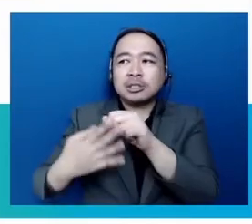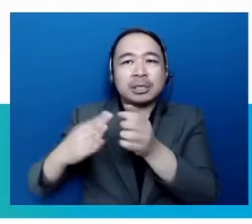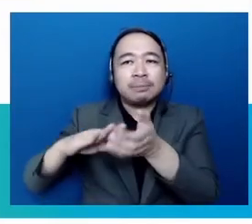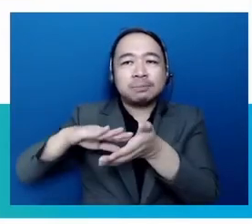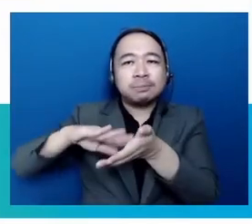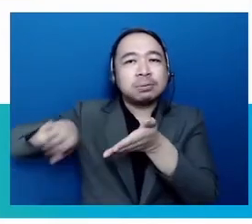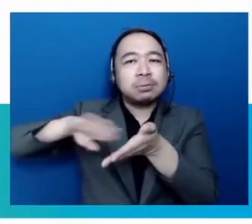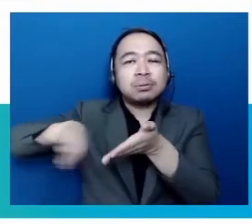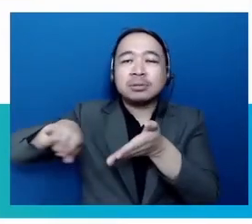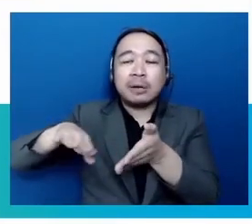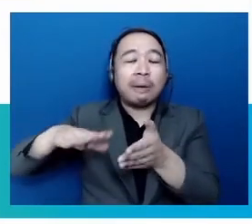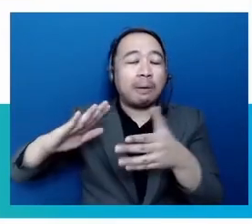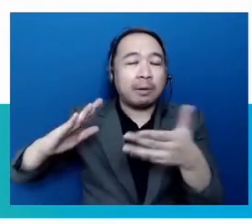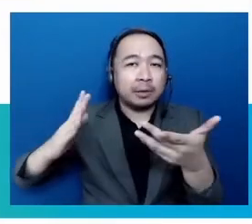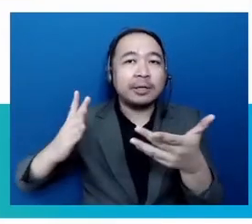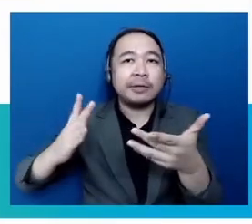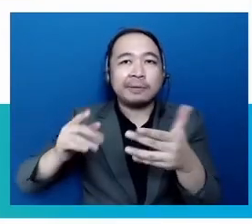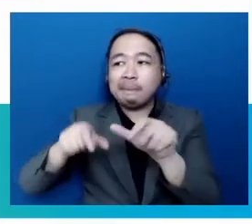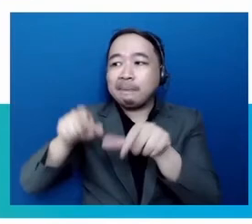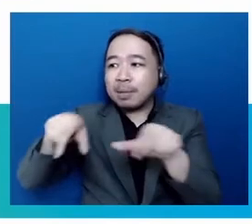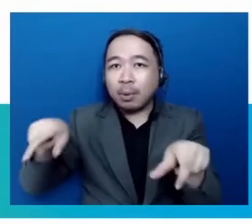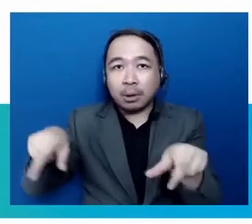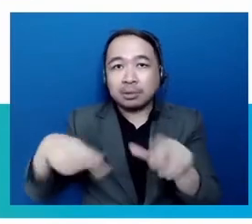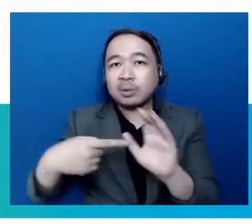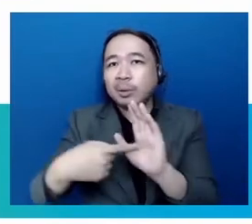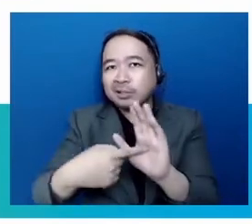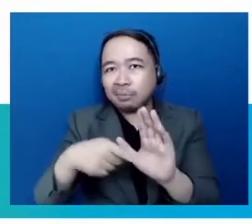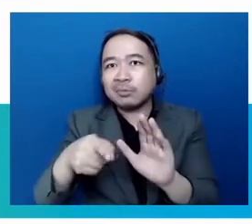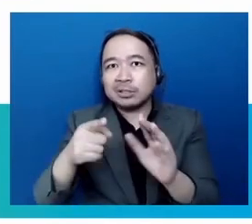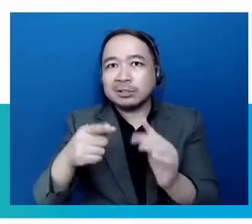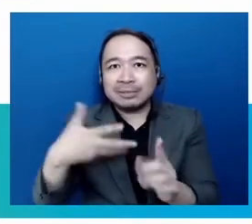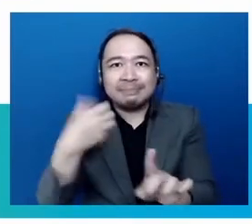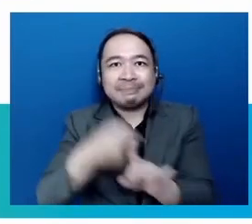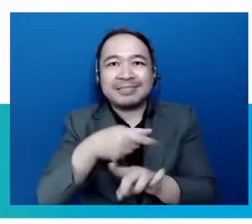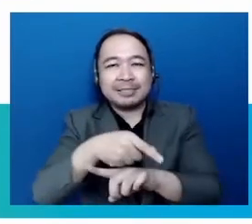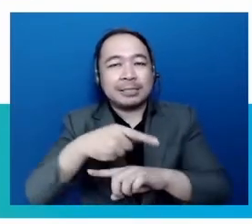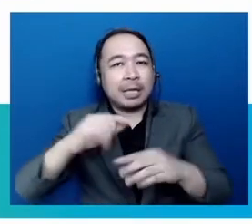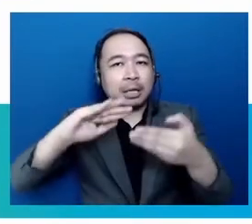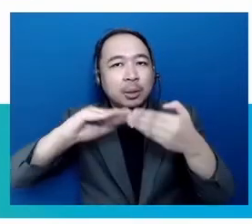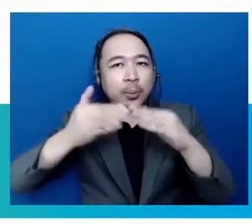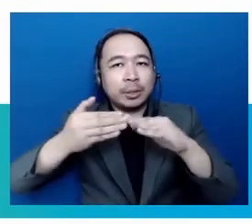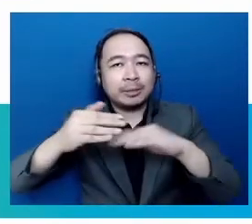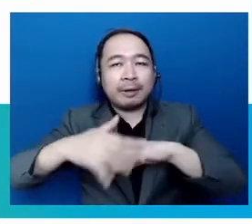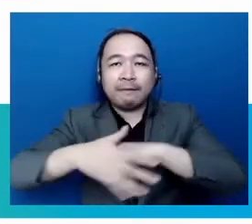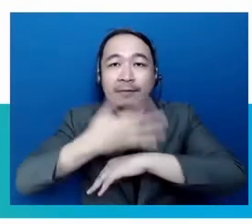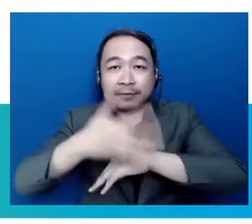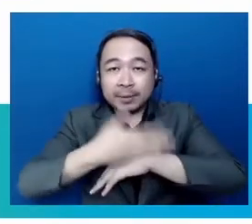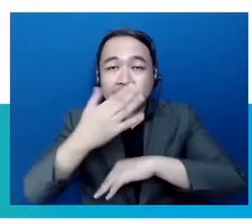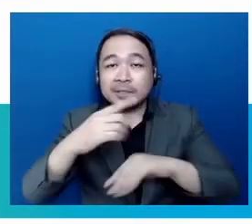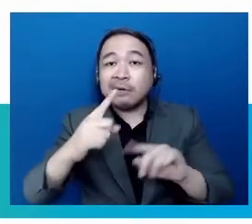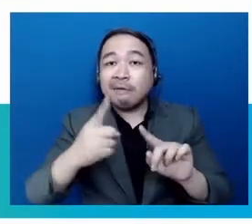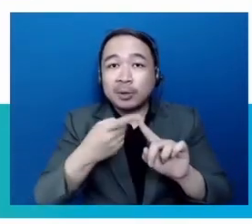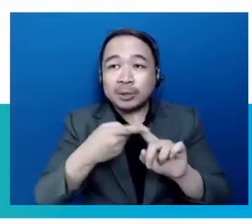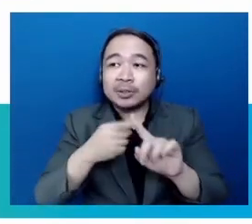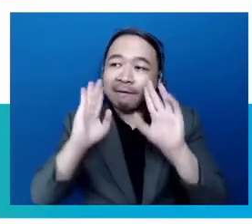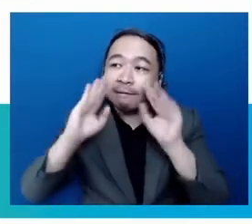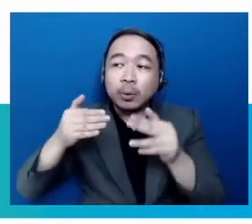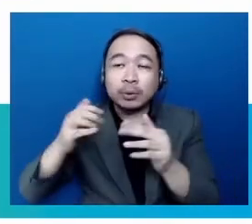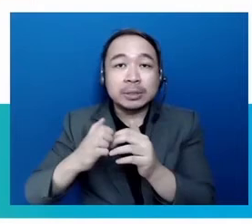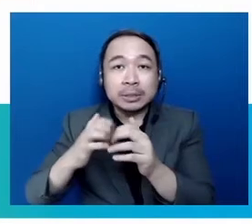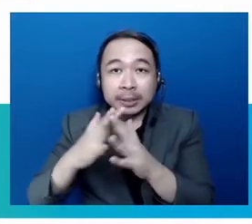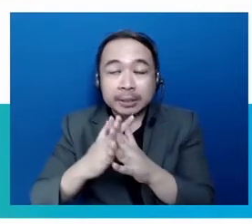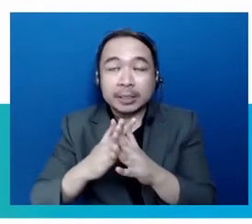as coastal populations. So that's where I think we should put our efforts in recovery with respect to the